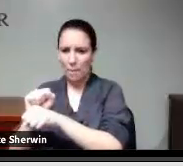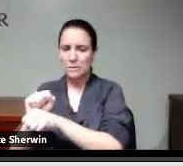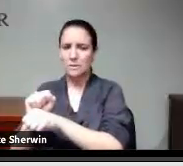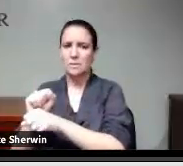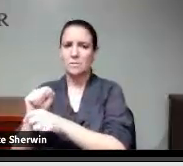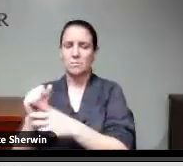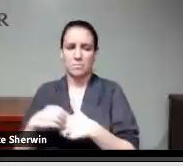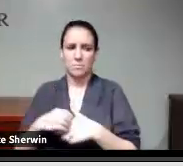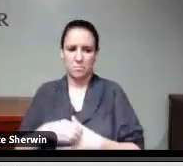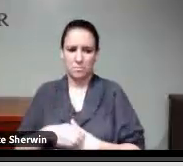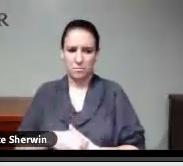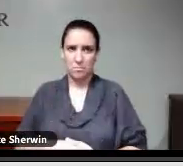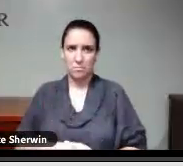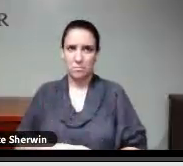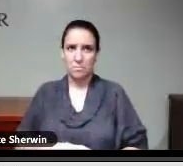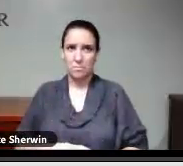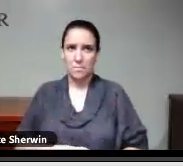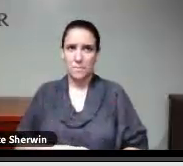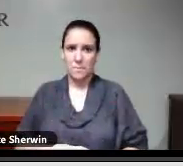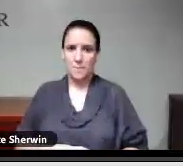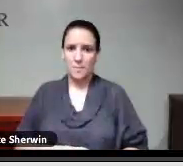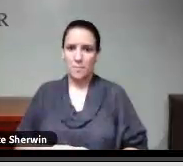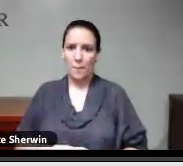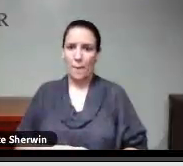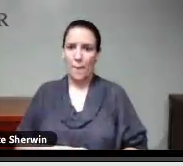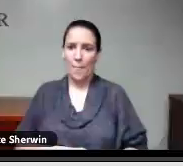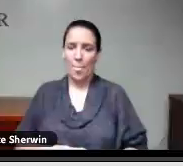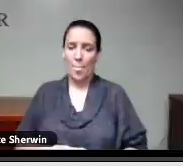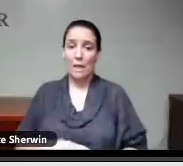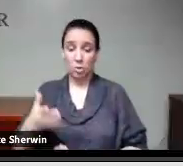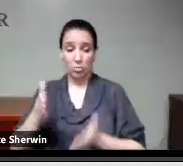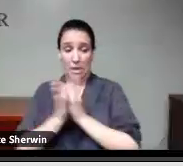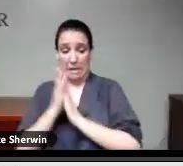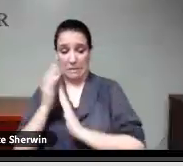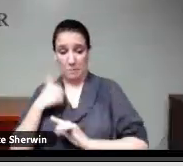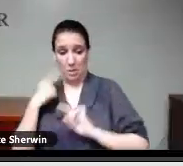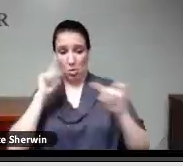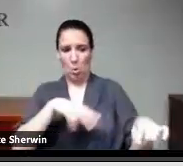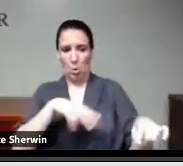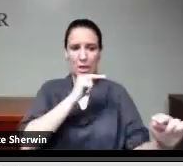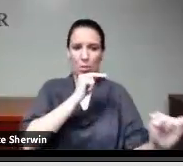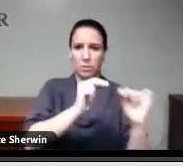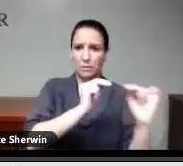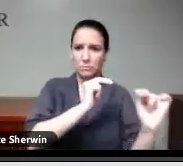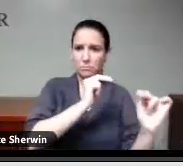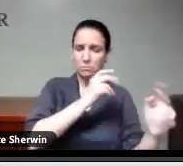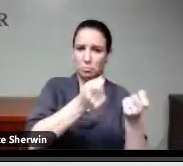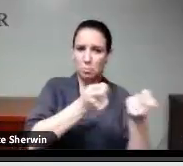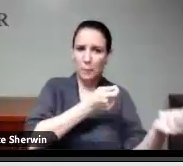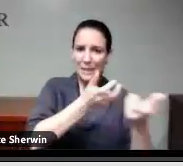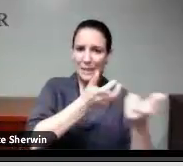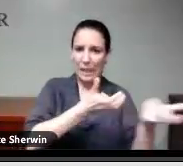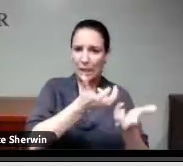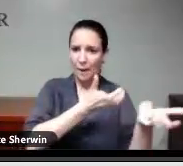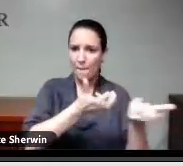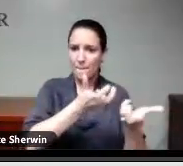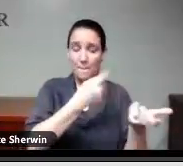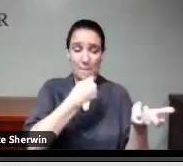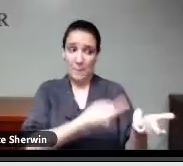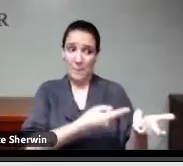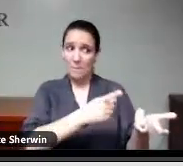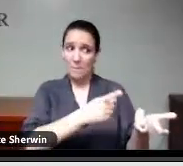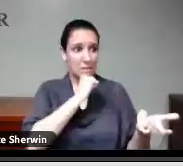in to help to mediate the situation because the person was given feedback that he or she wasn't